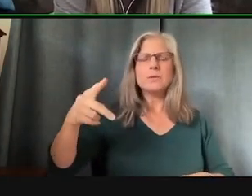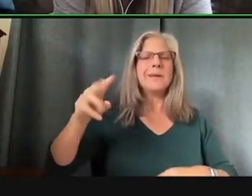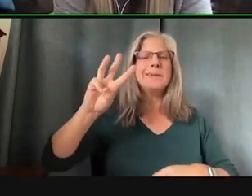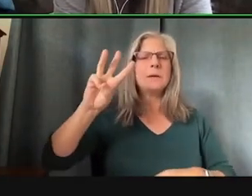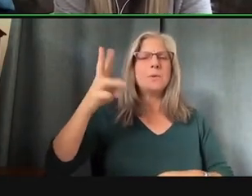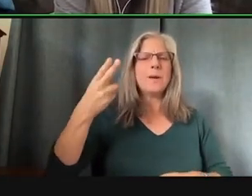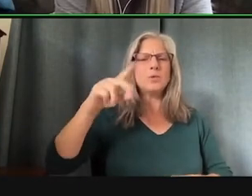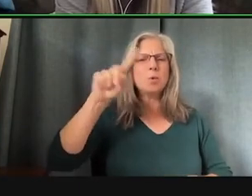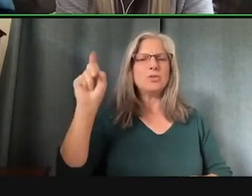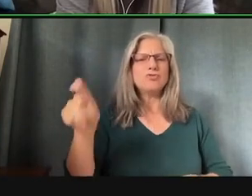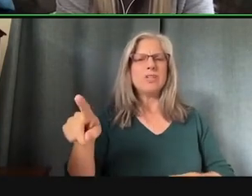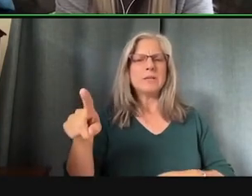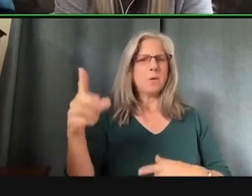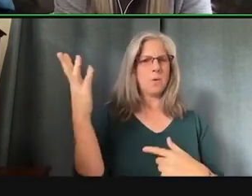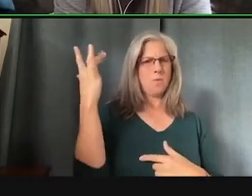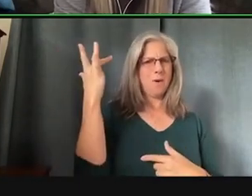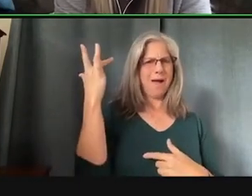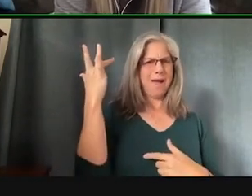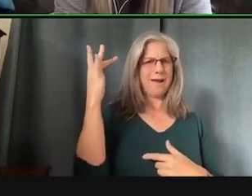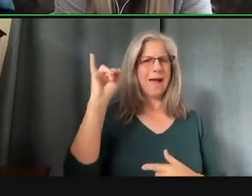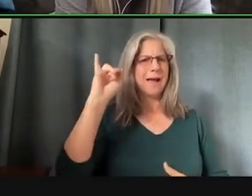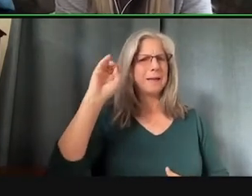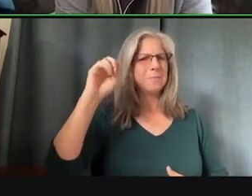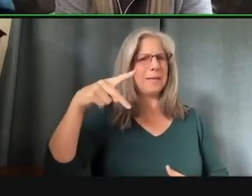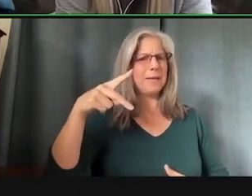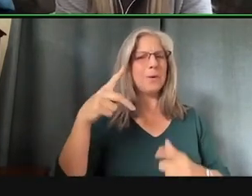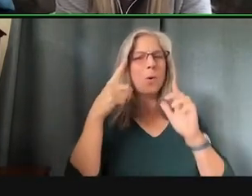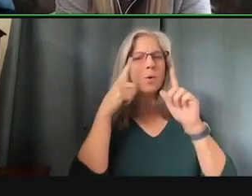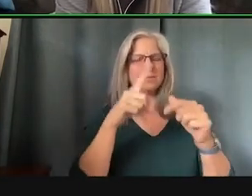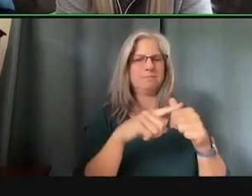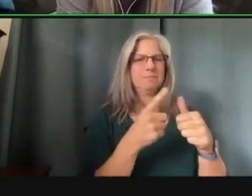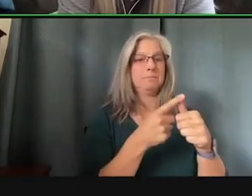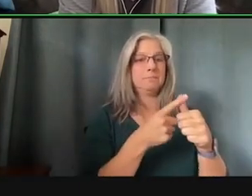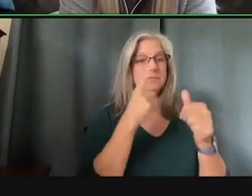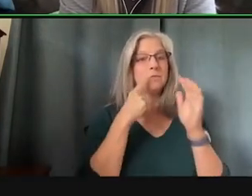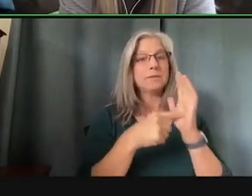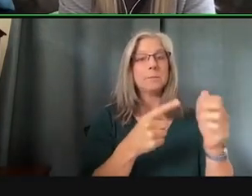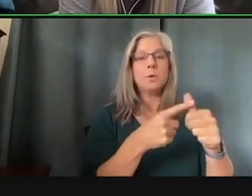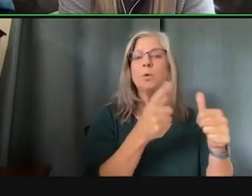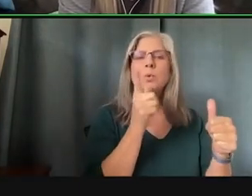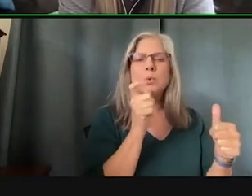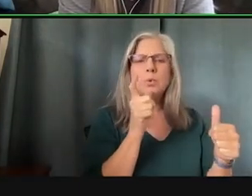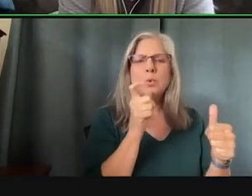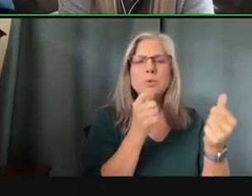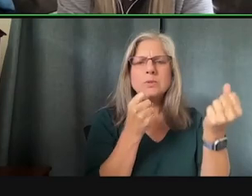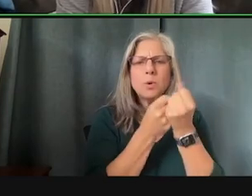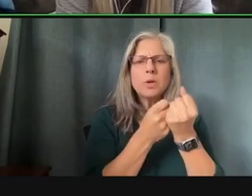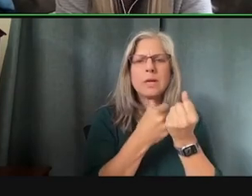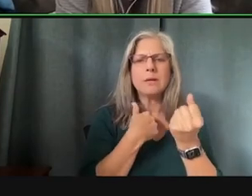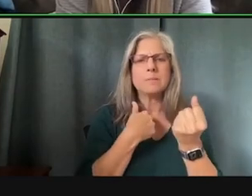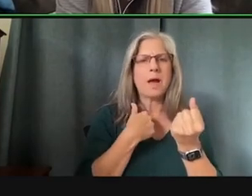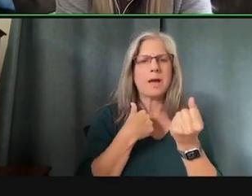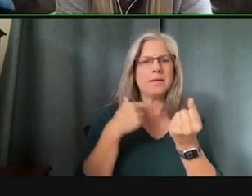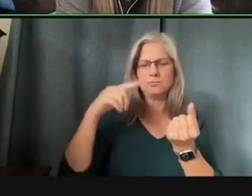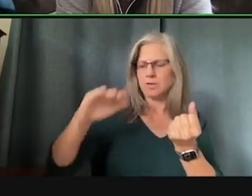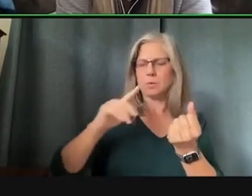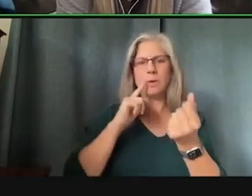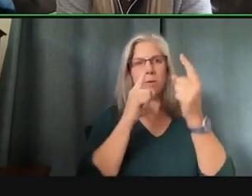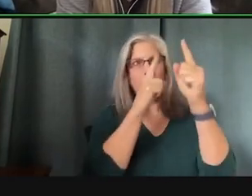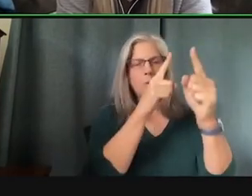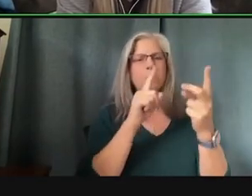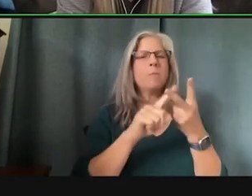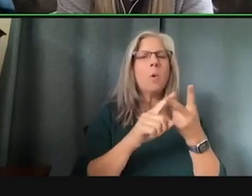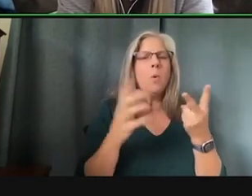questions about my IEP goals. Who is supporting my child with this goal? What are we